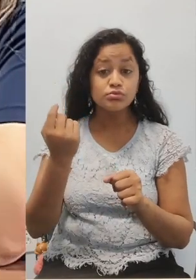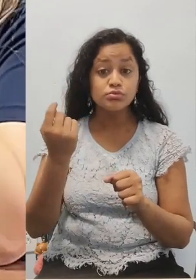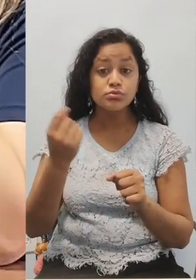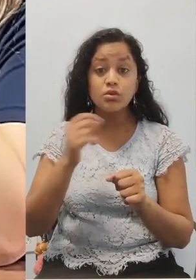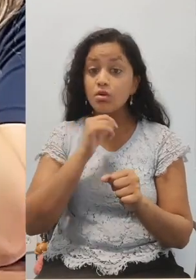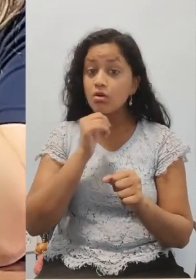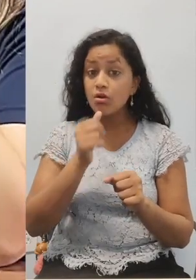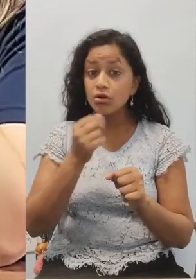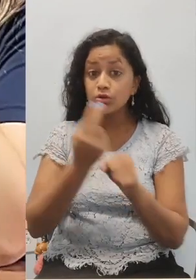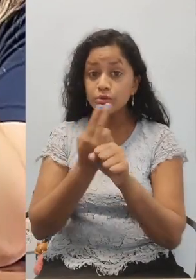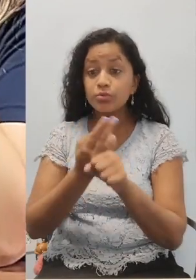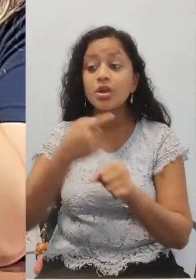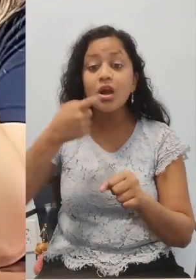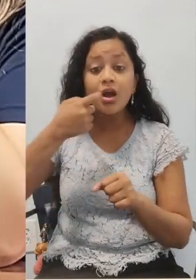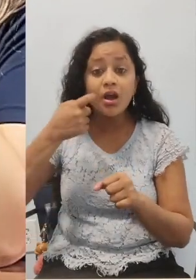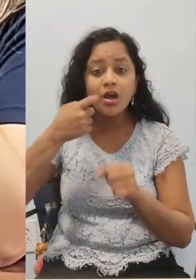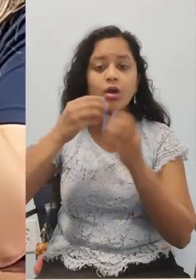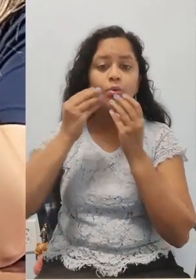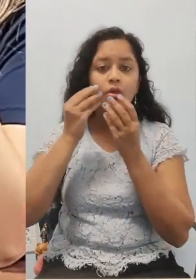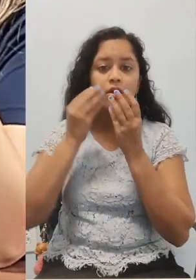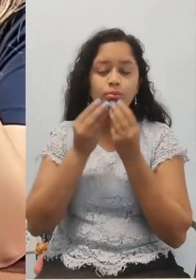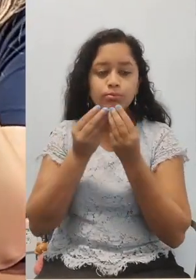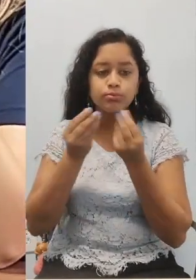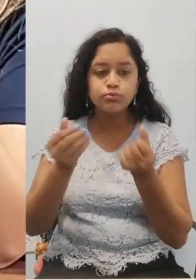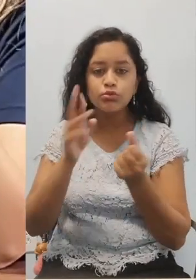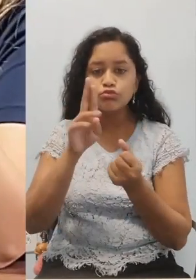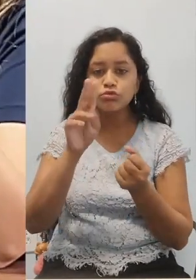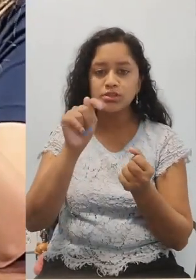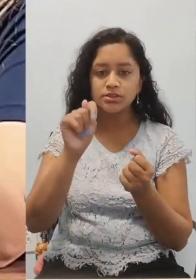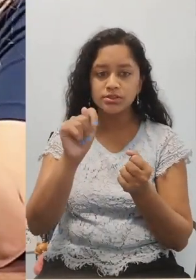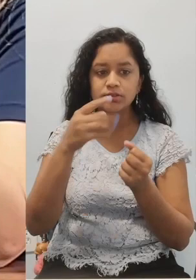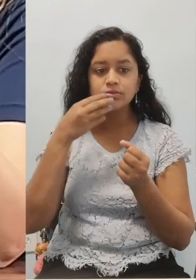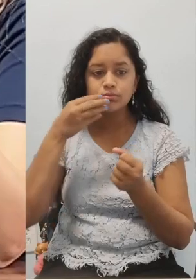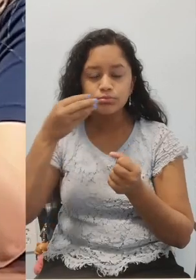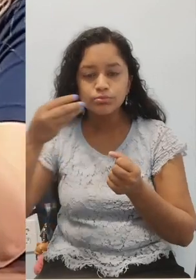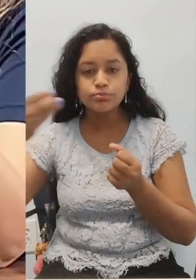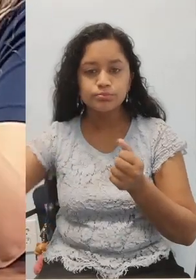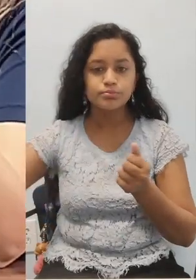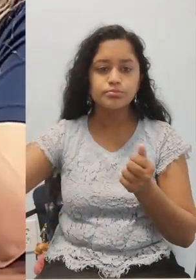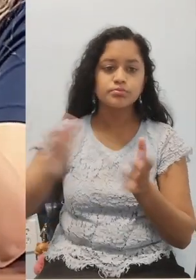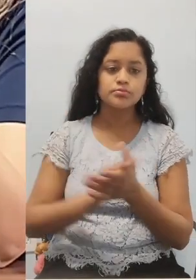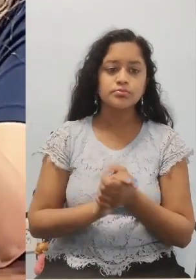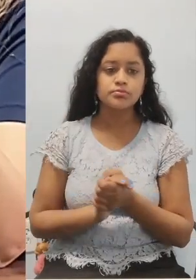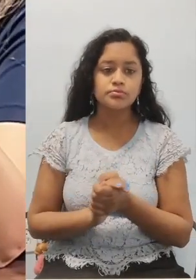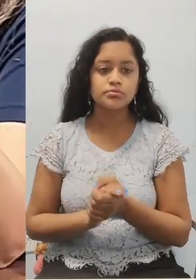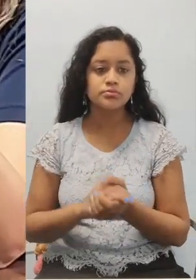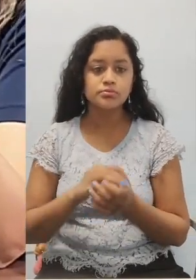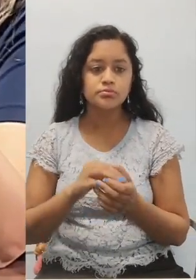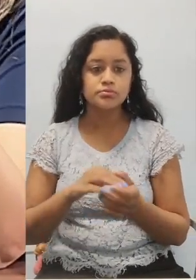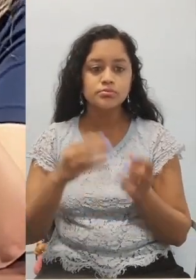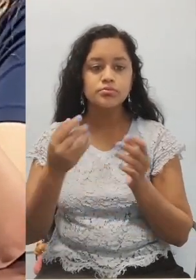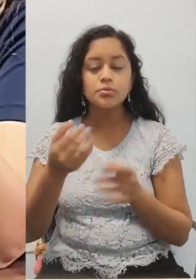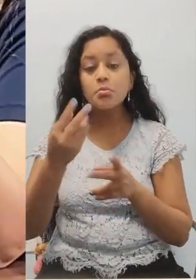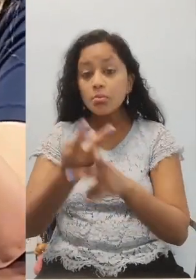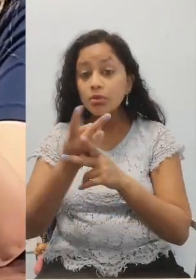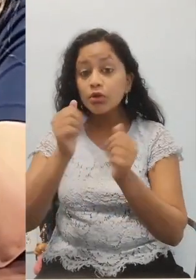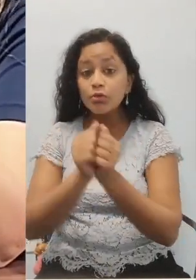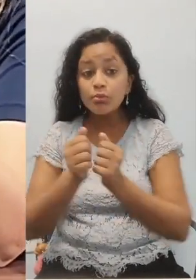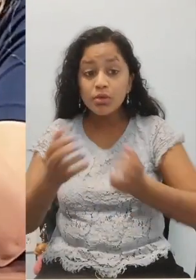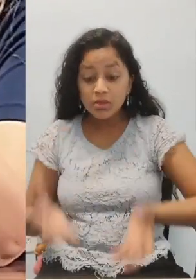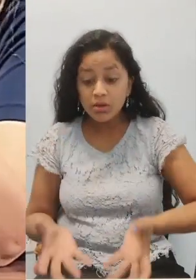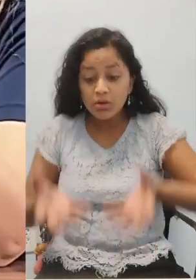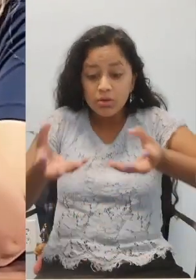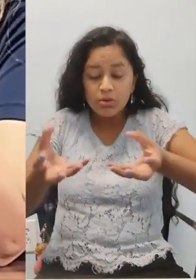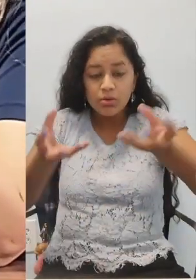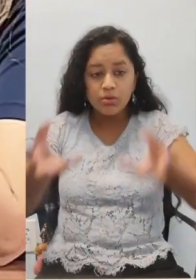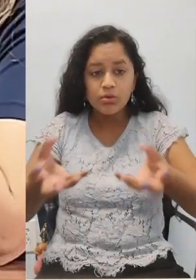longer. We also ask that you are mindful of any additional injuries or the handling time to